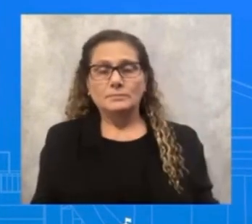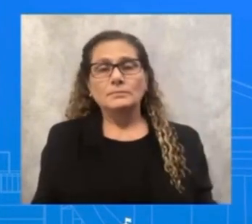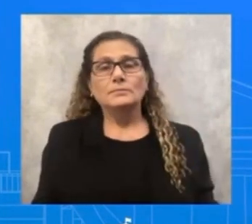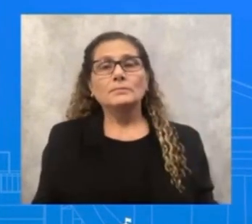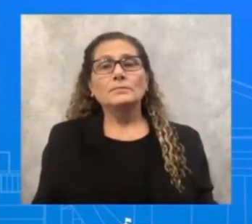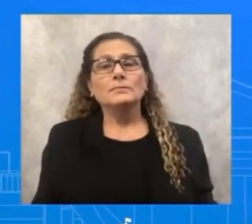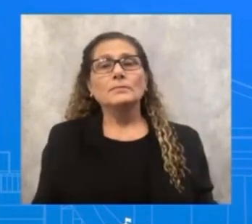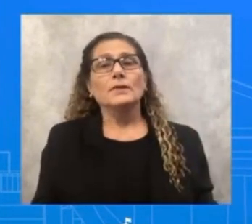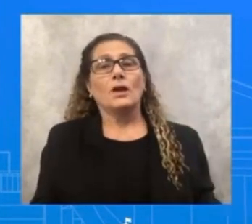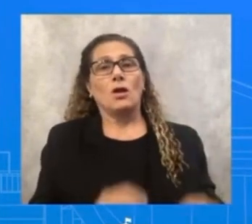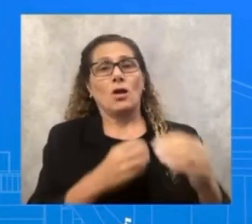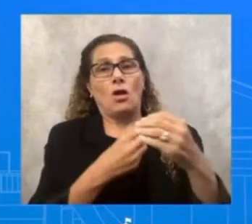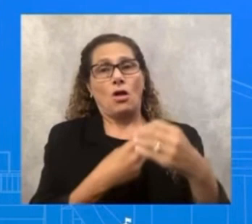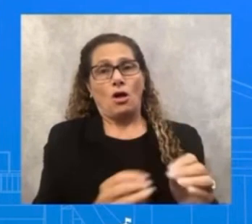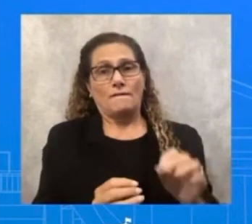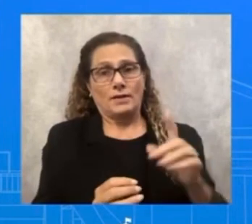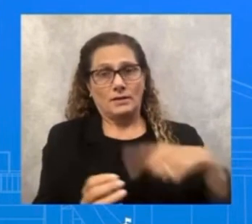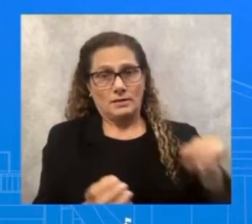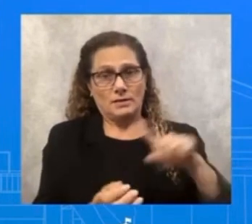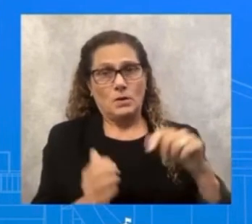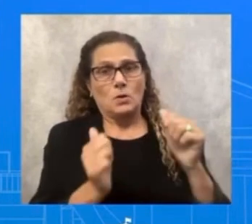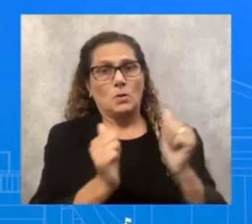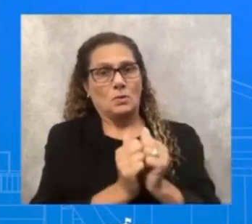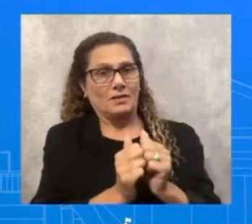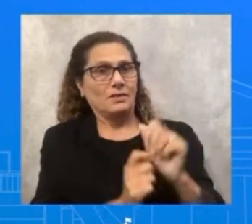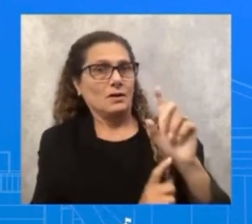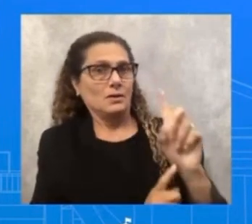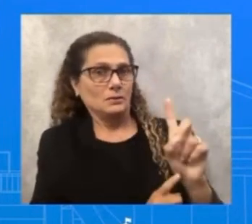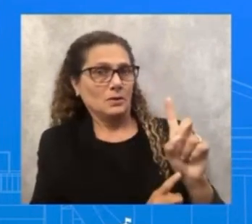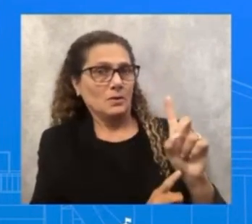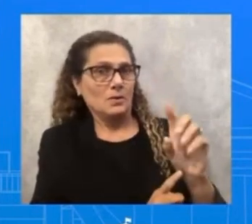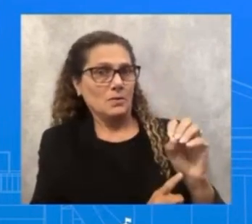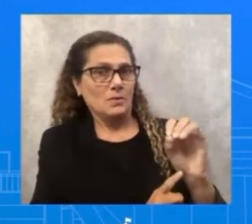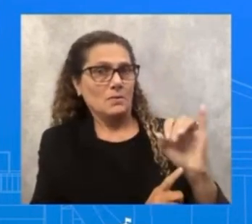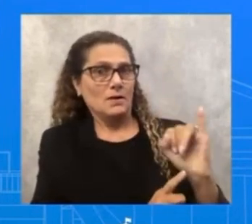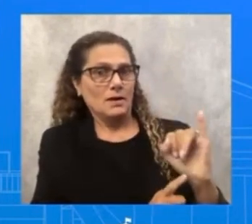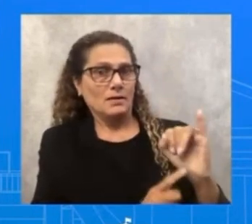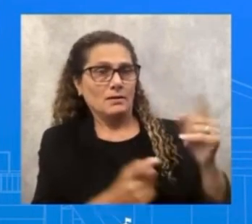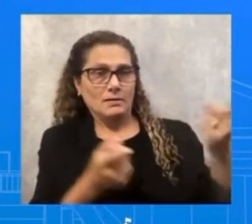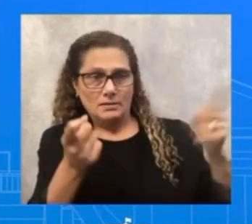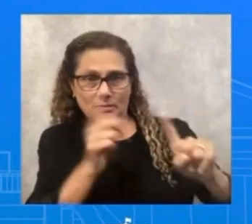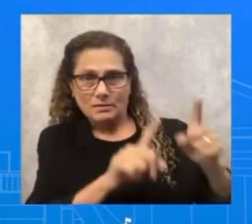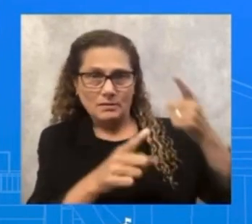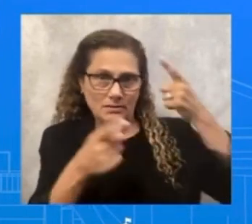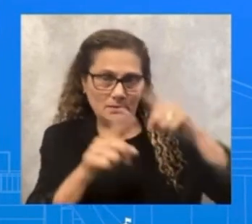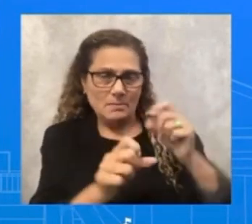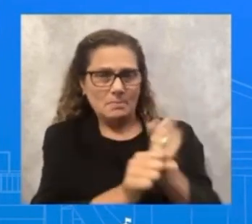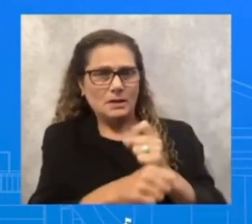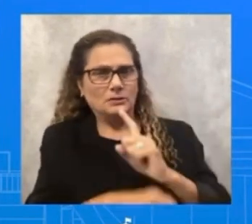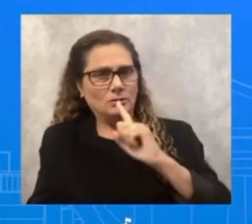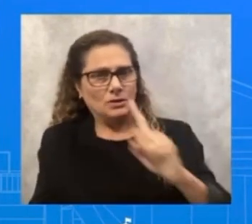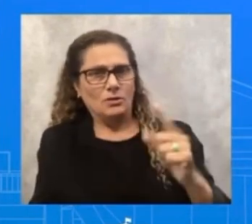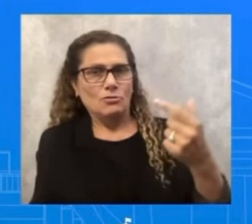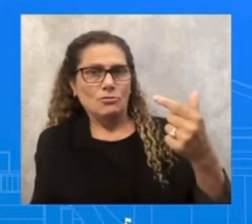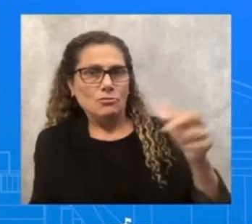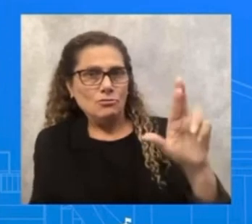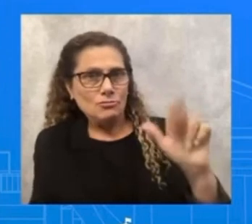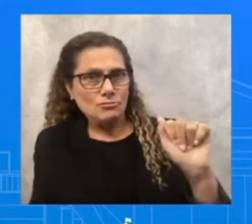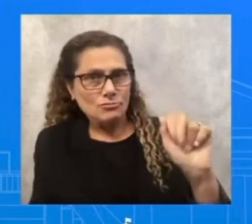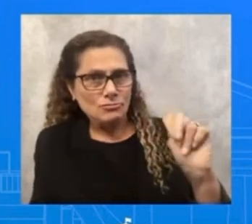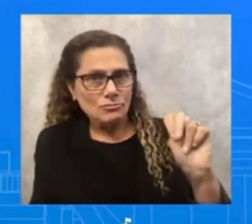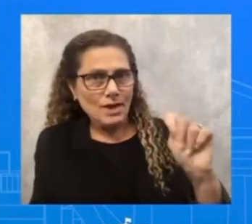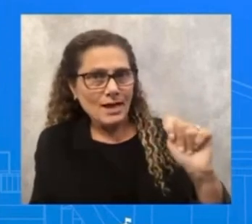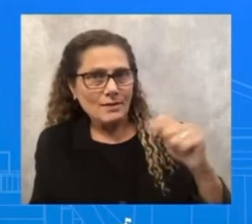Department of Interior Inspector General, to ensure that each of the grant programs and loan programs had the highest level